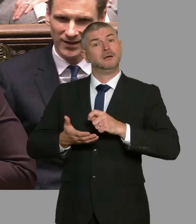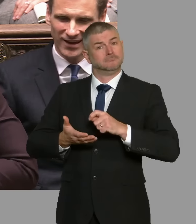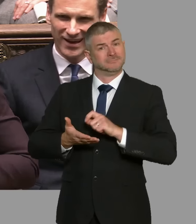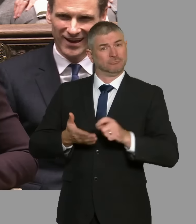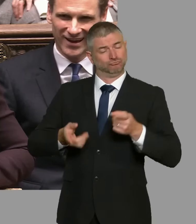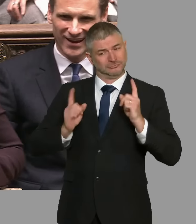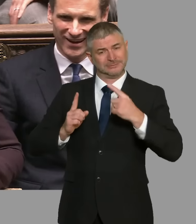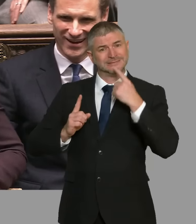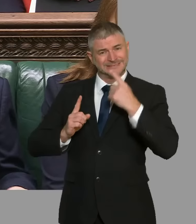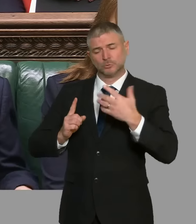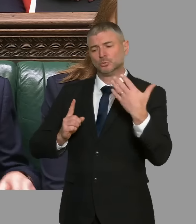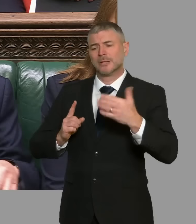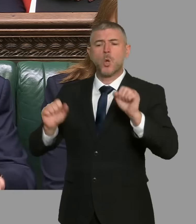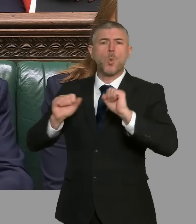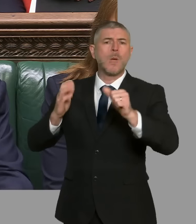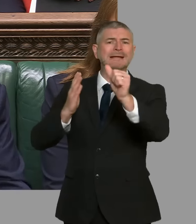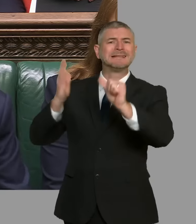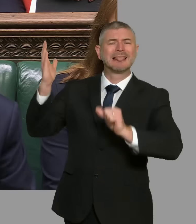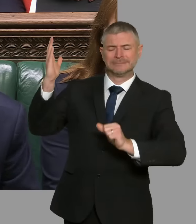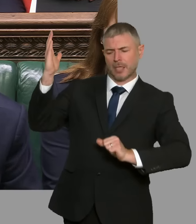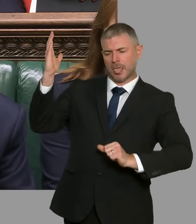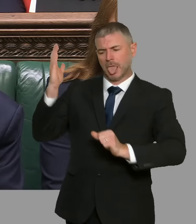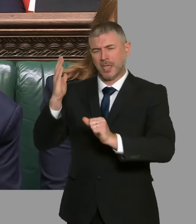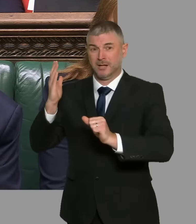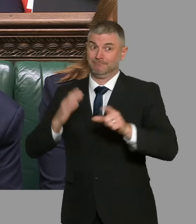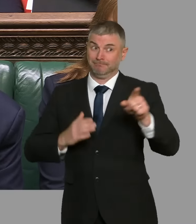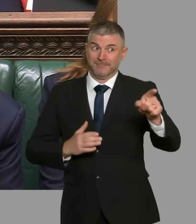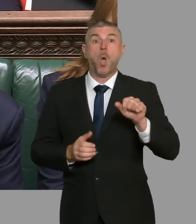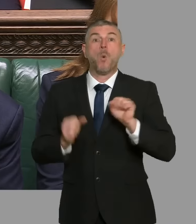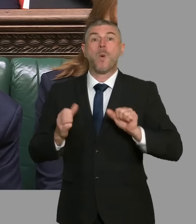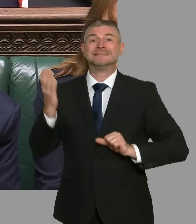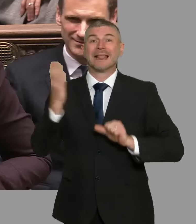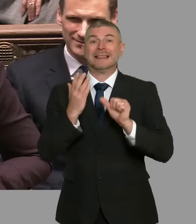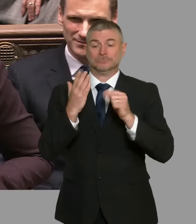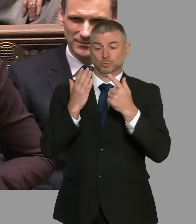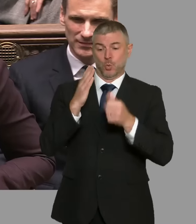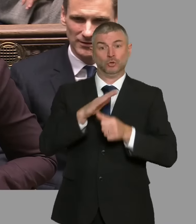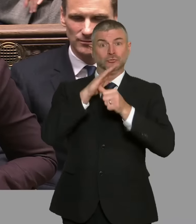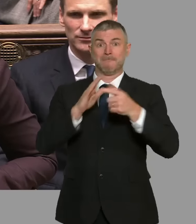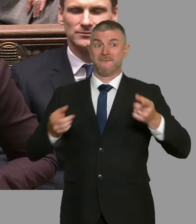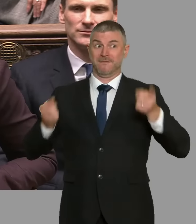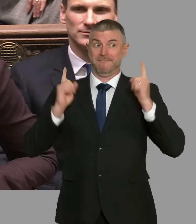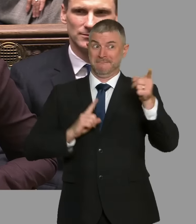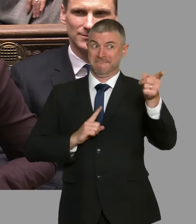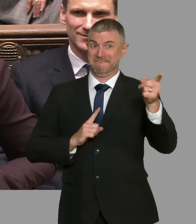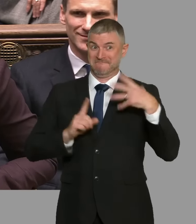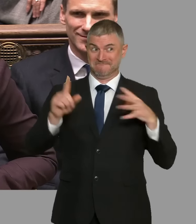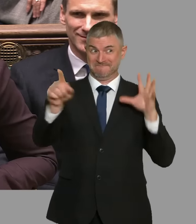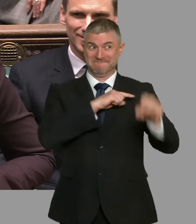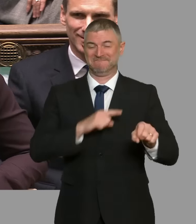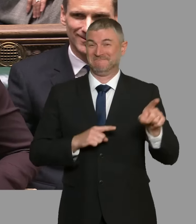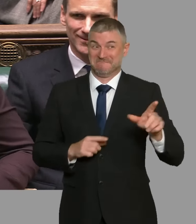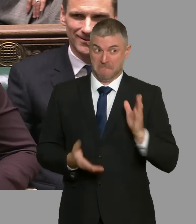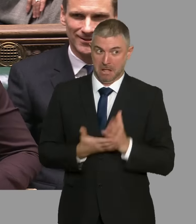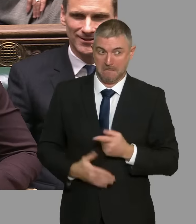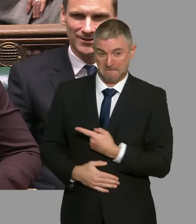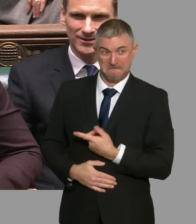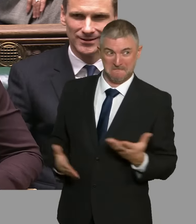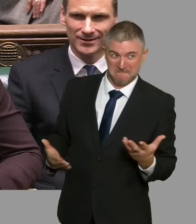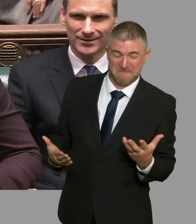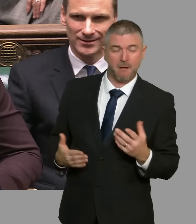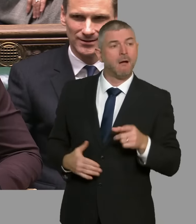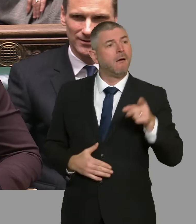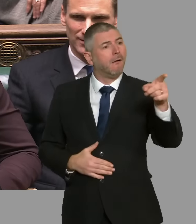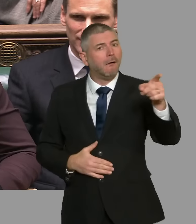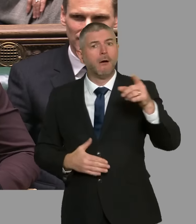wants to cut. But the Prime Minister is not going to do anything about the toxic culture. This is his responsibility. Just